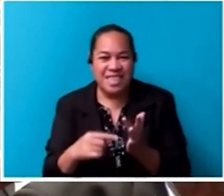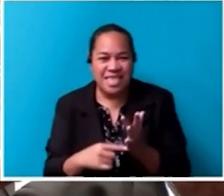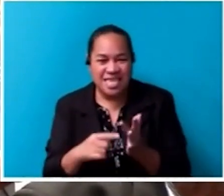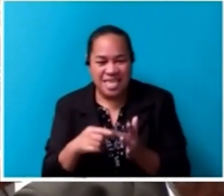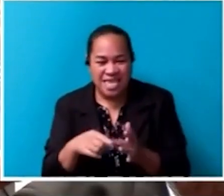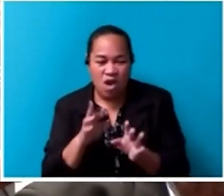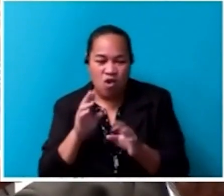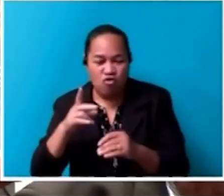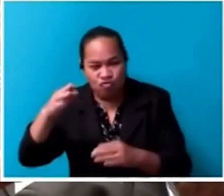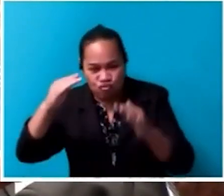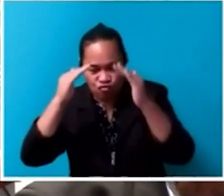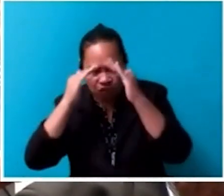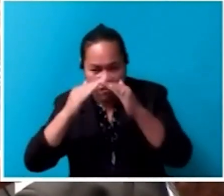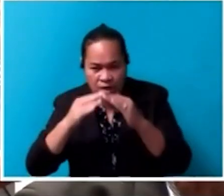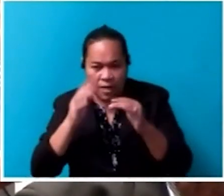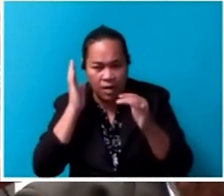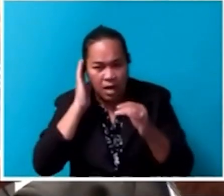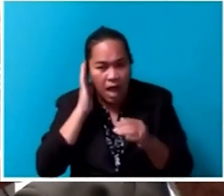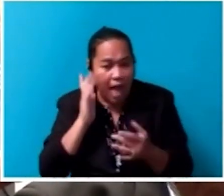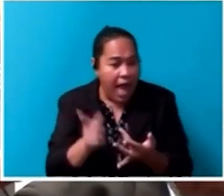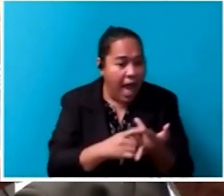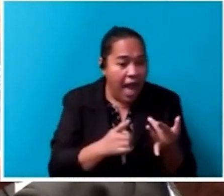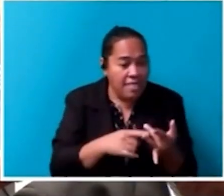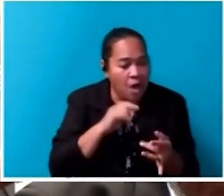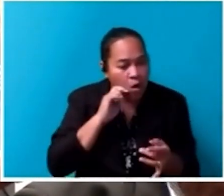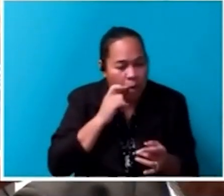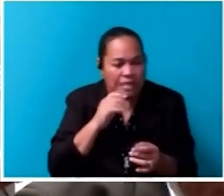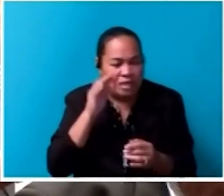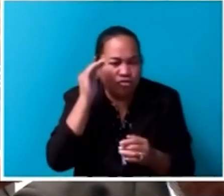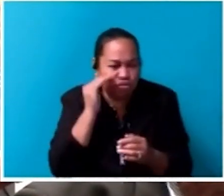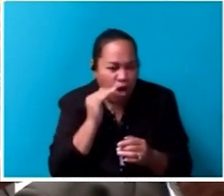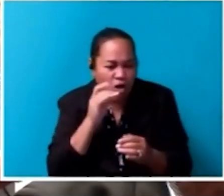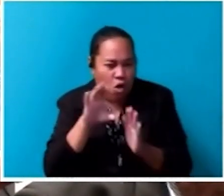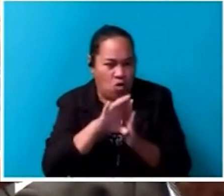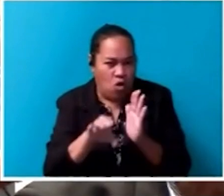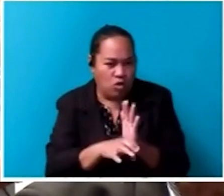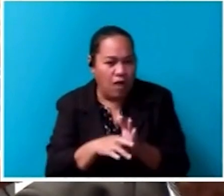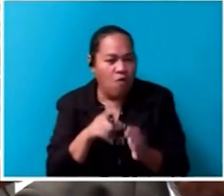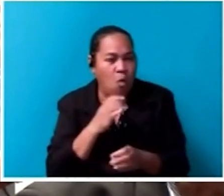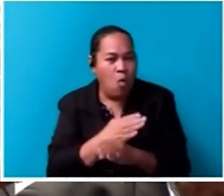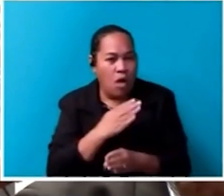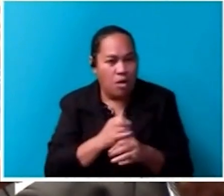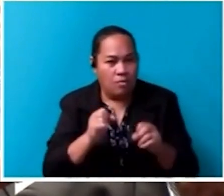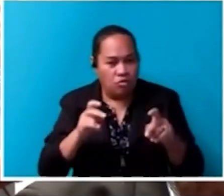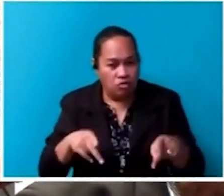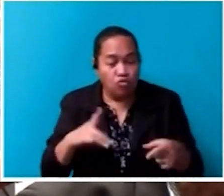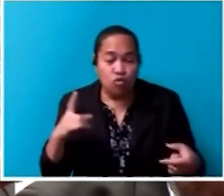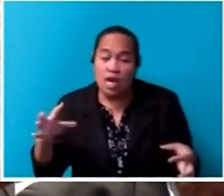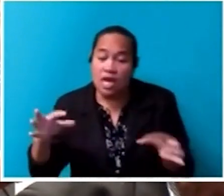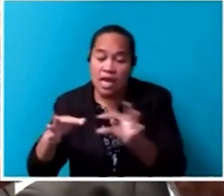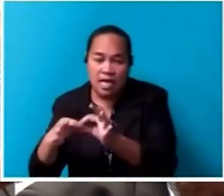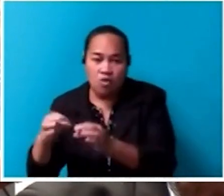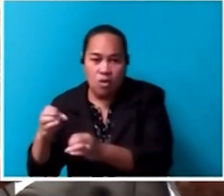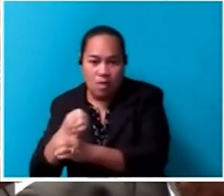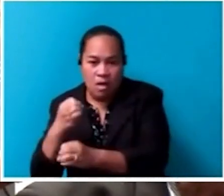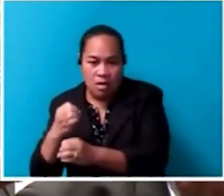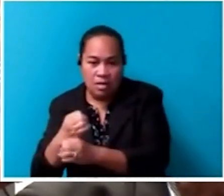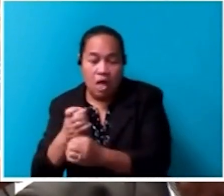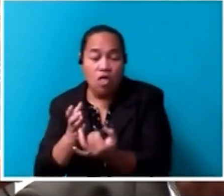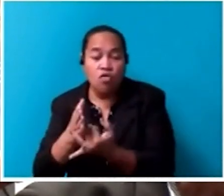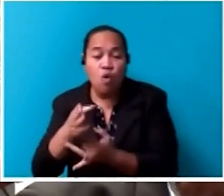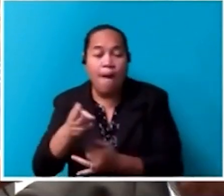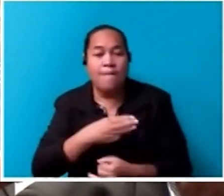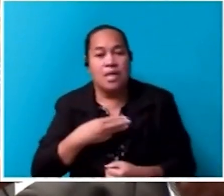the youths will be going through a mini job fair to link them to the employers, to the Ministry